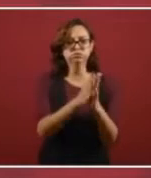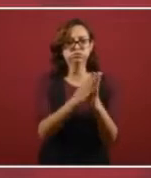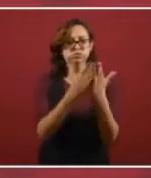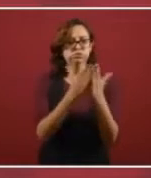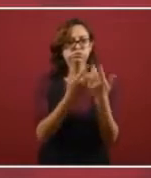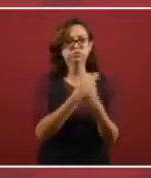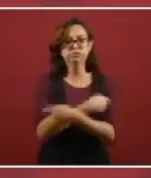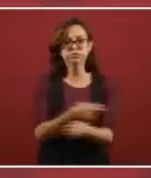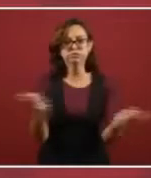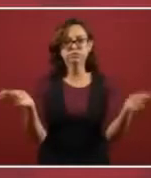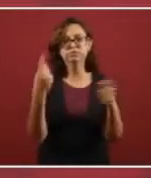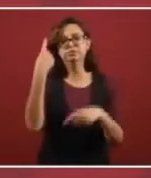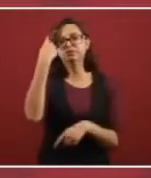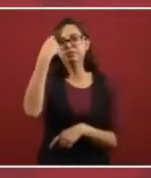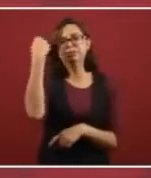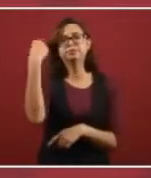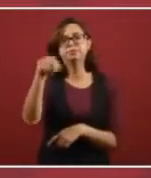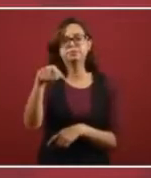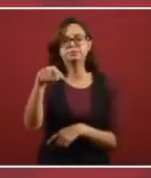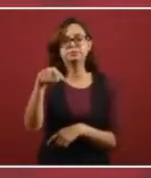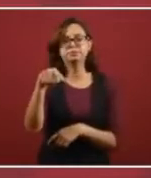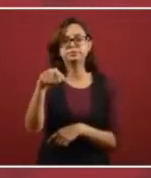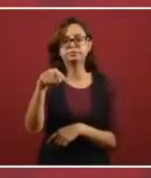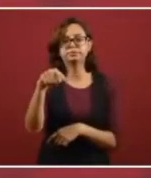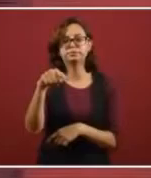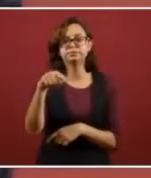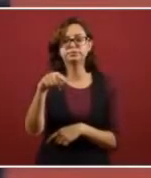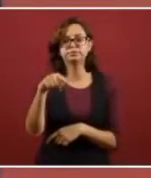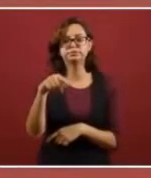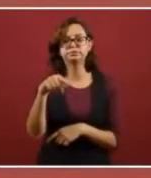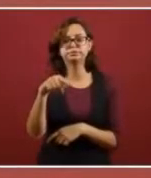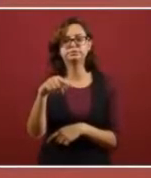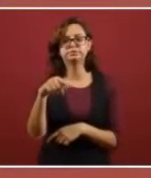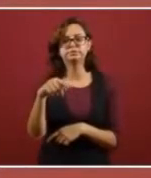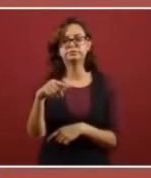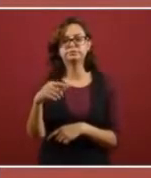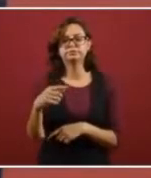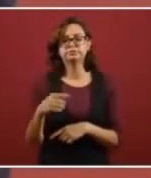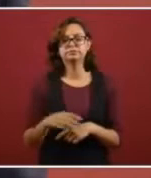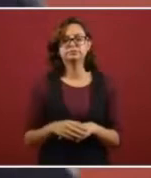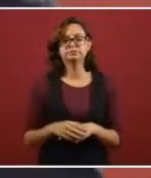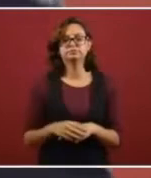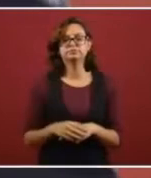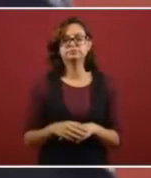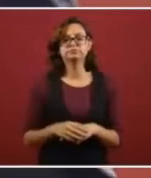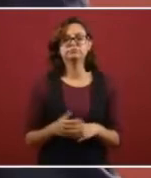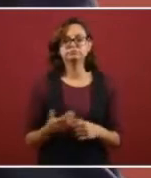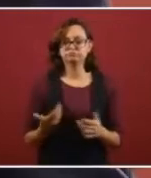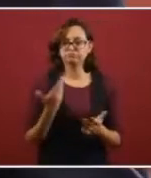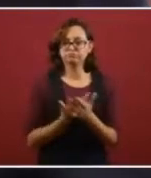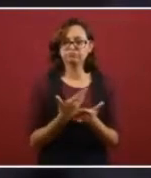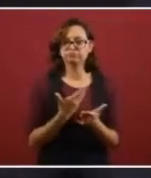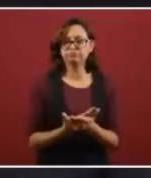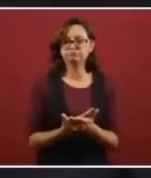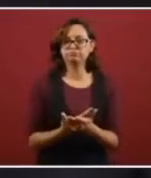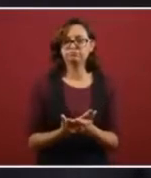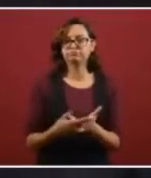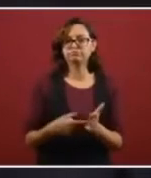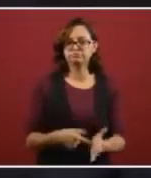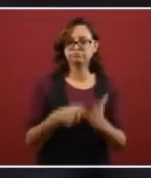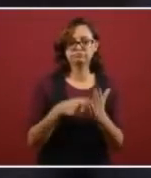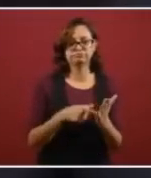like a million this is in order to to have